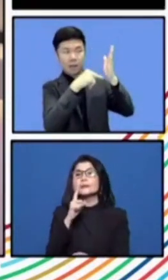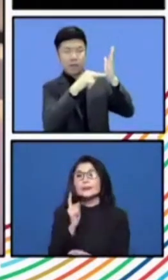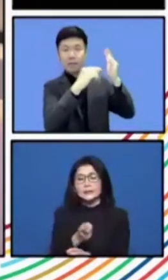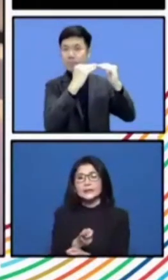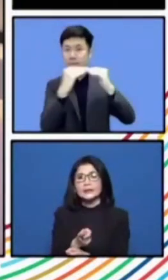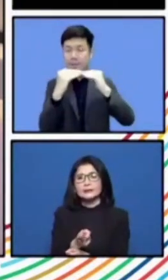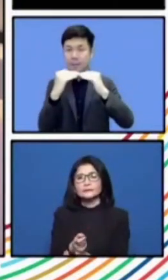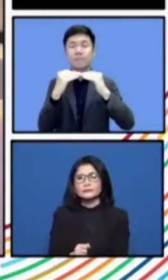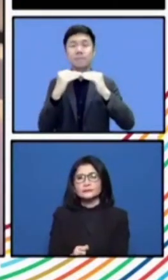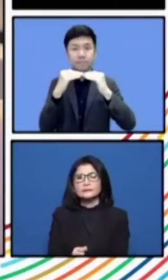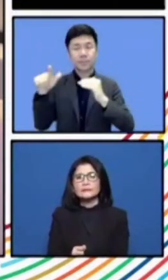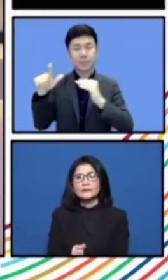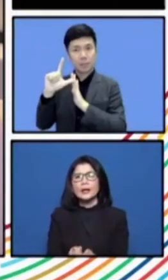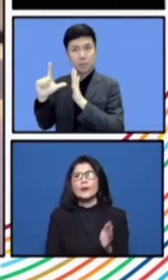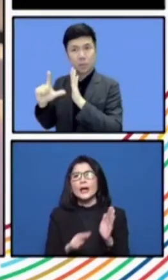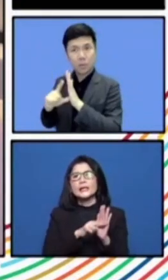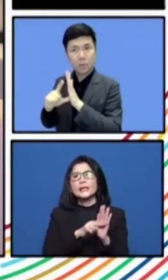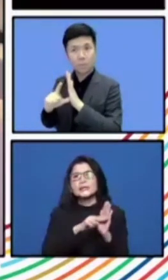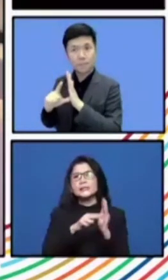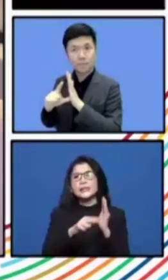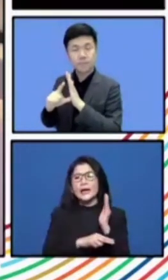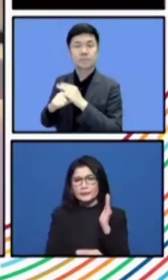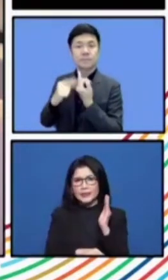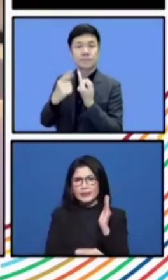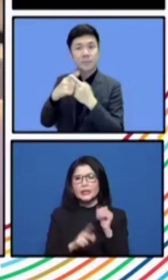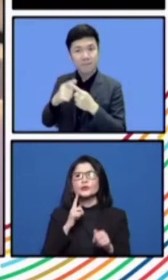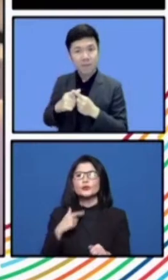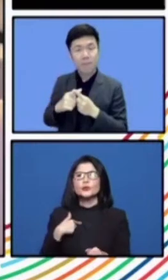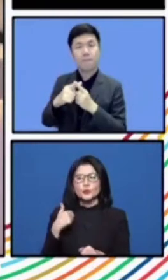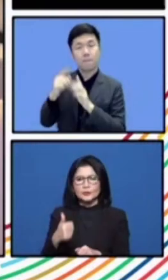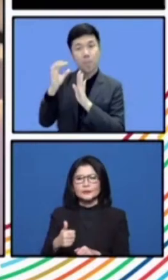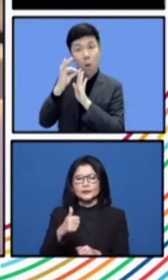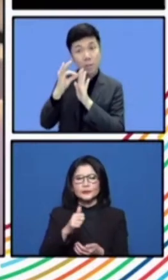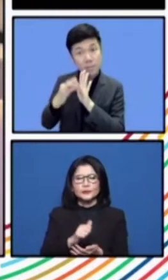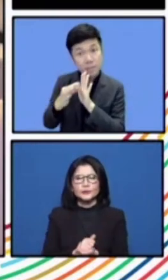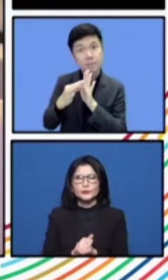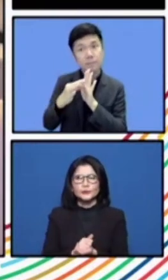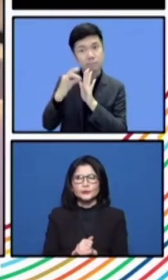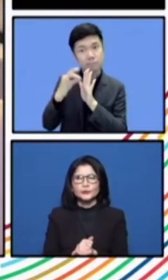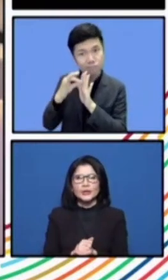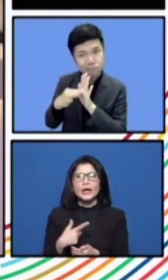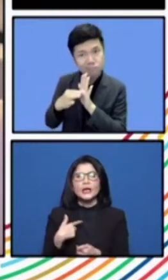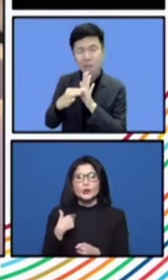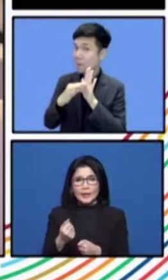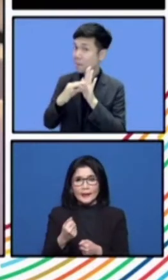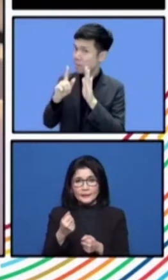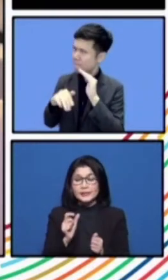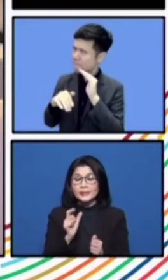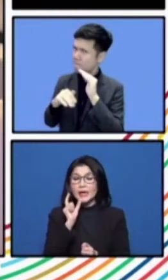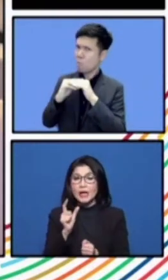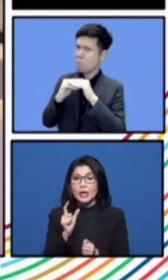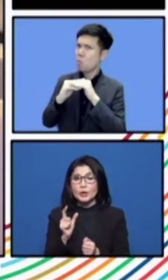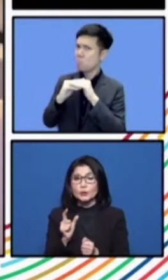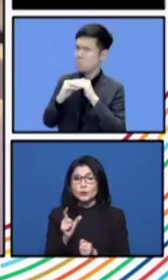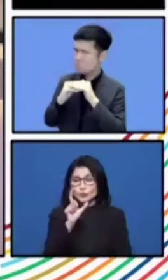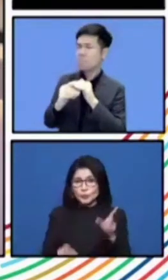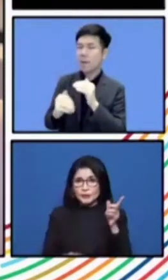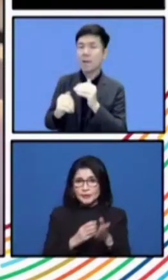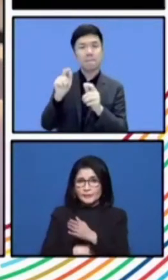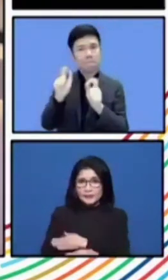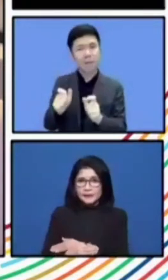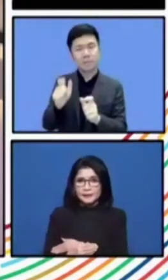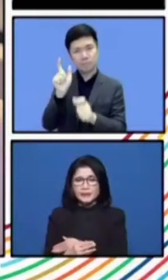the existing as well as new laws and policies with open full and meaningful participation of business